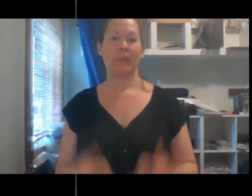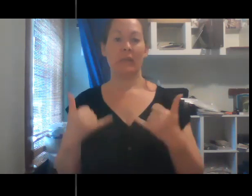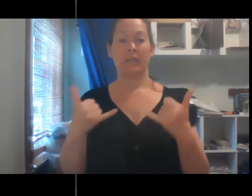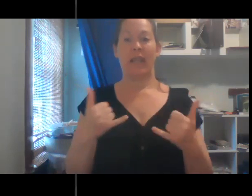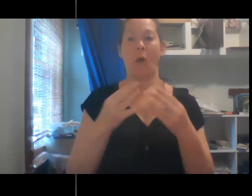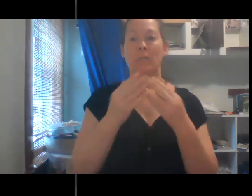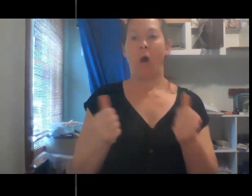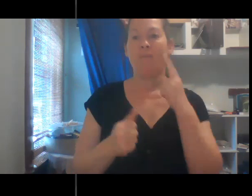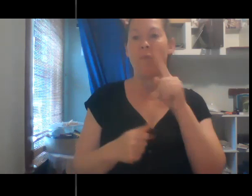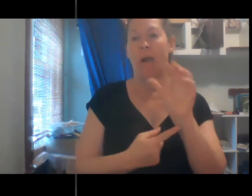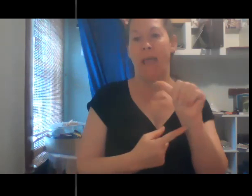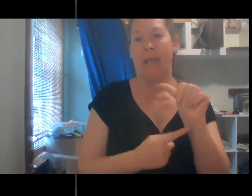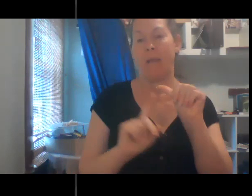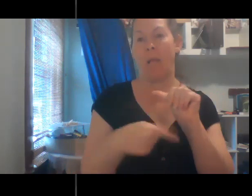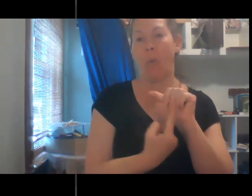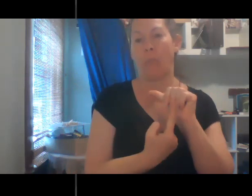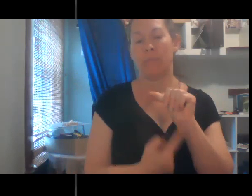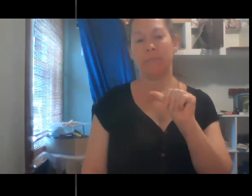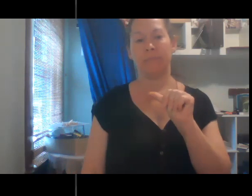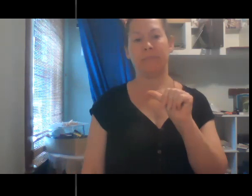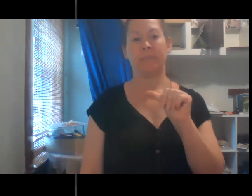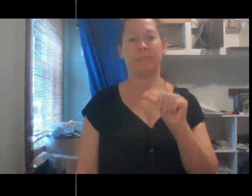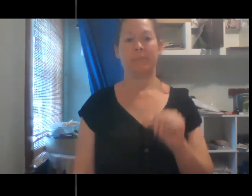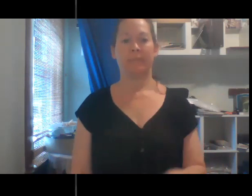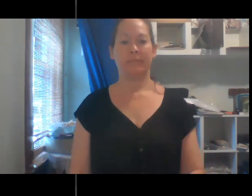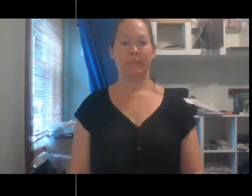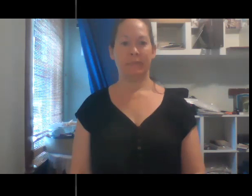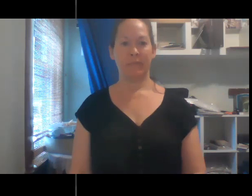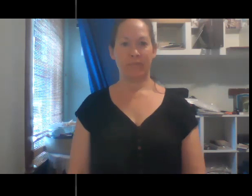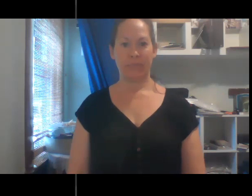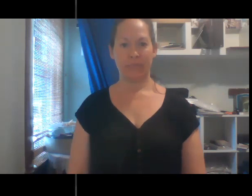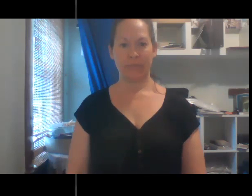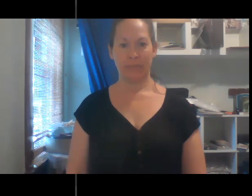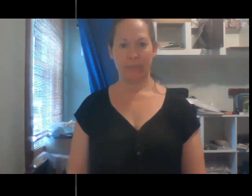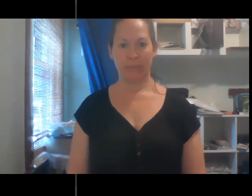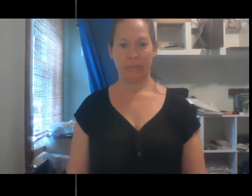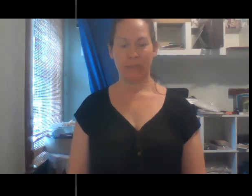at time equals 0. So it's based off of your initial population.